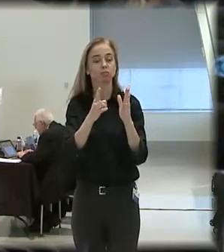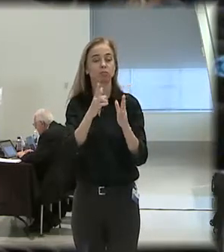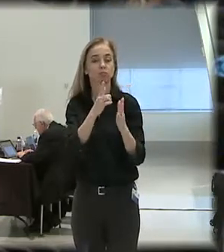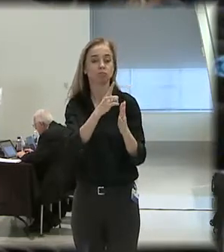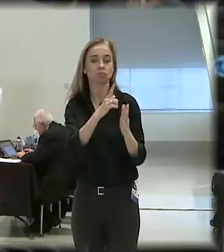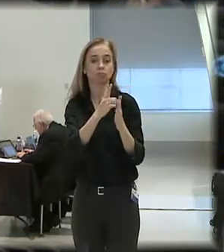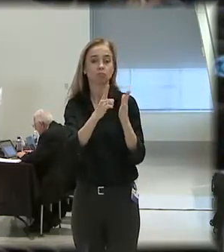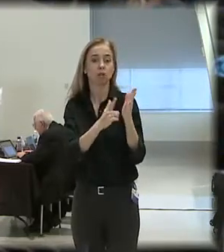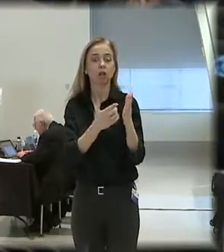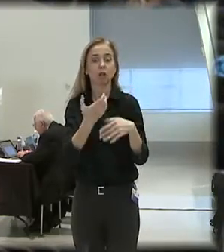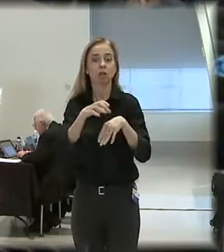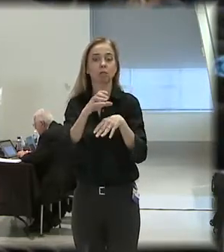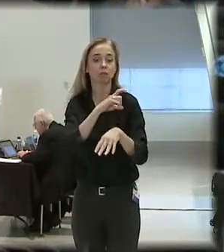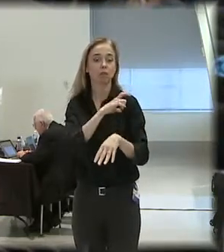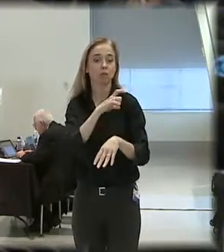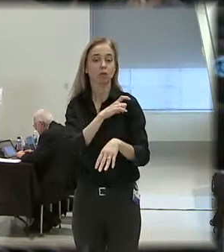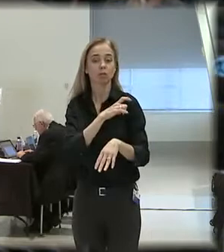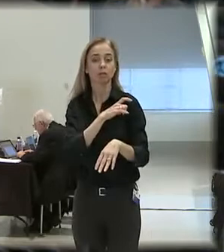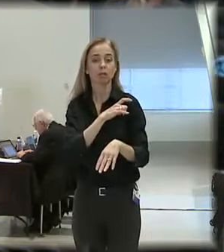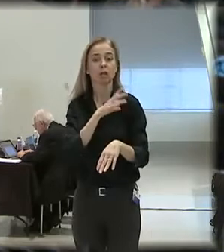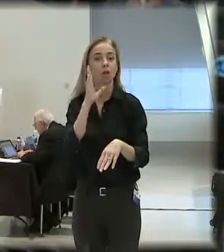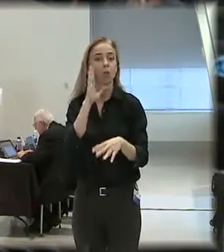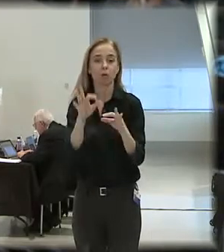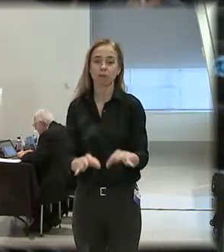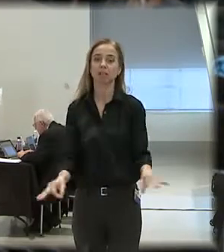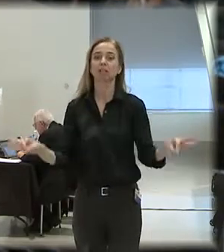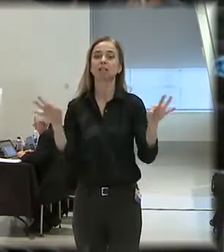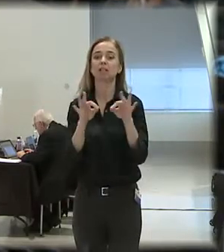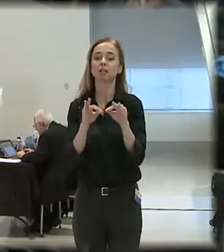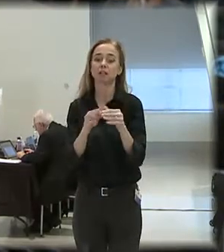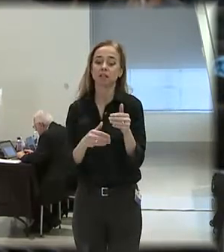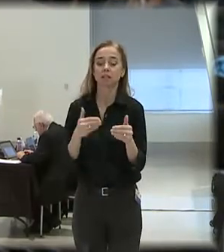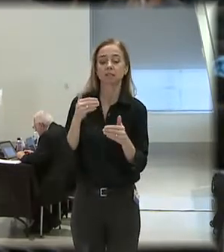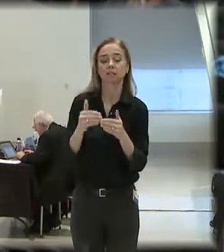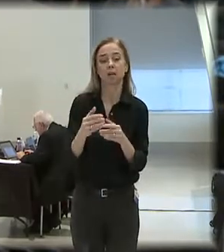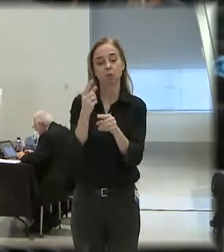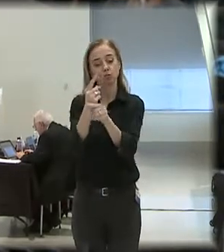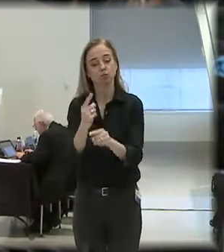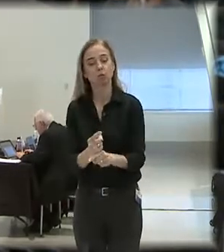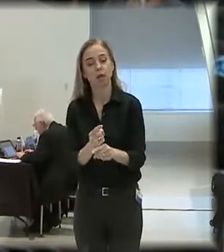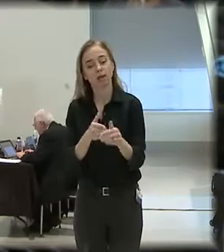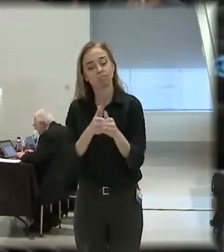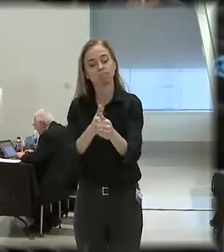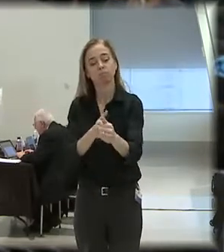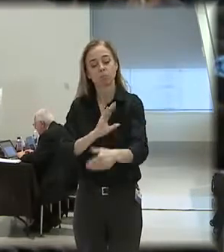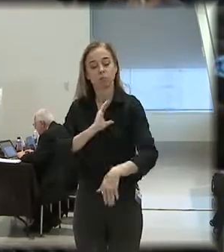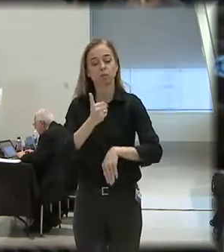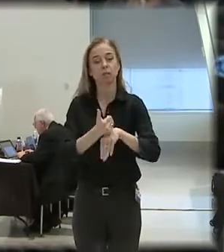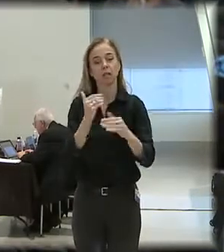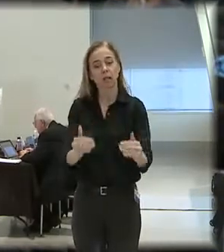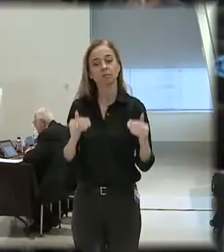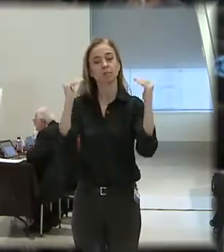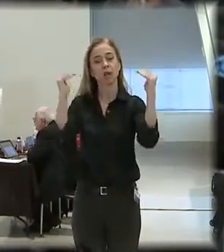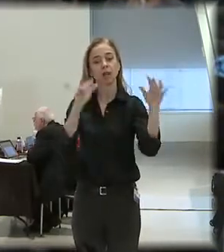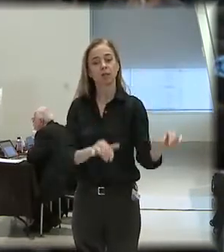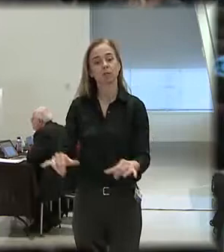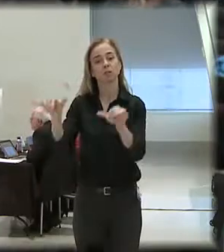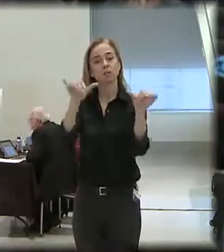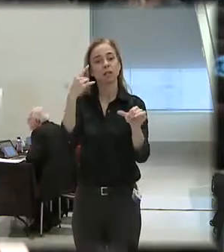federal streamlined matrices would be a significant step in the right direction for setting and enforcing a higher standard of